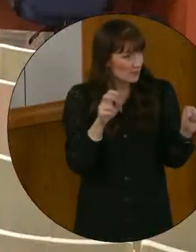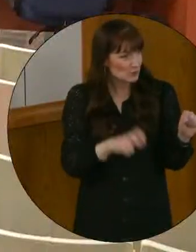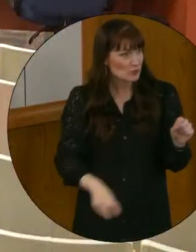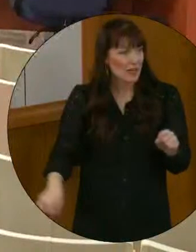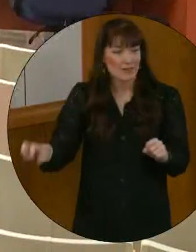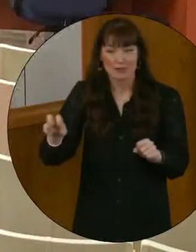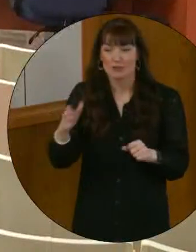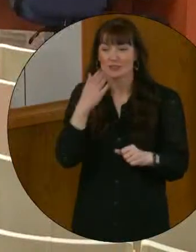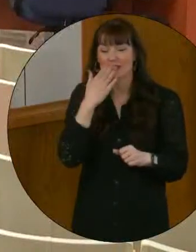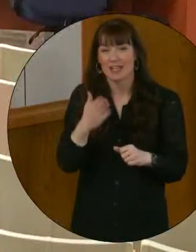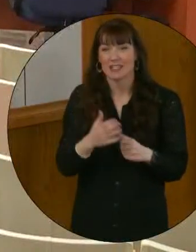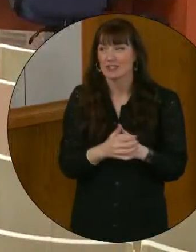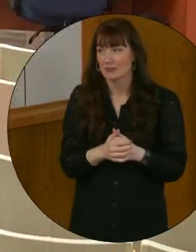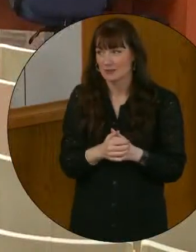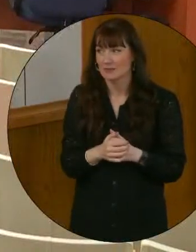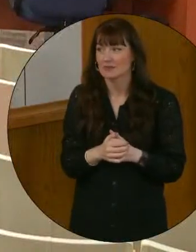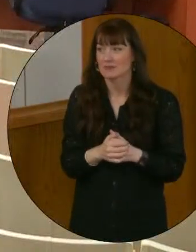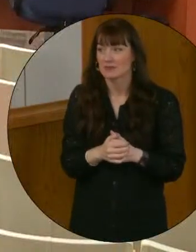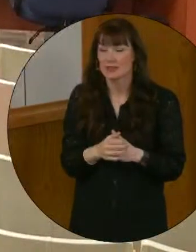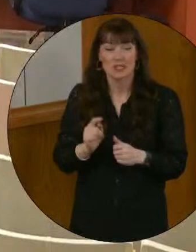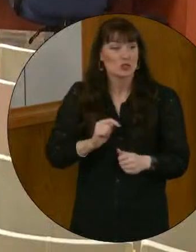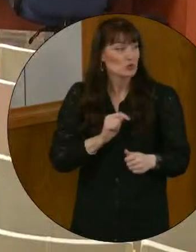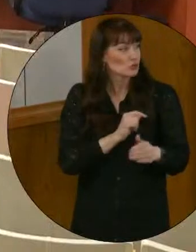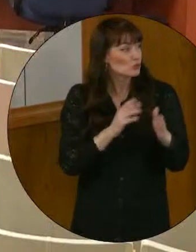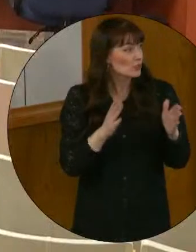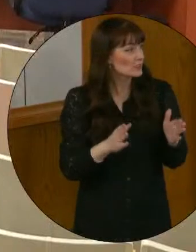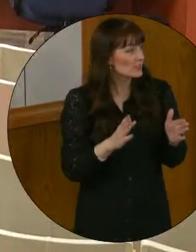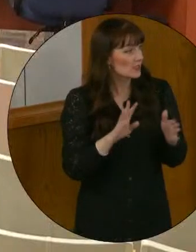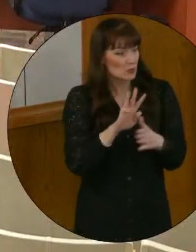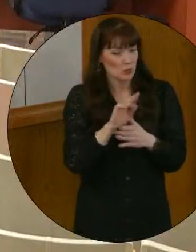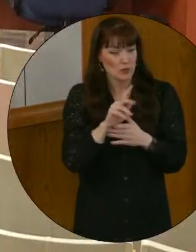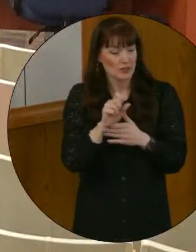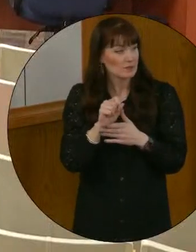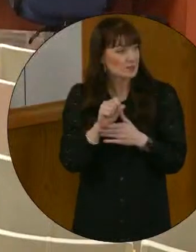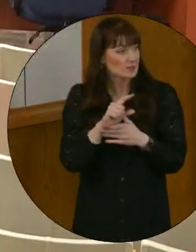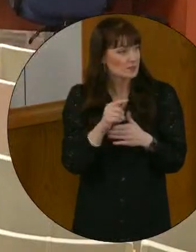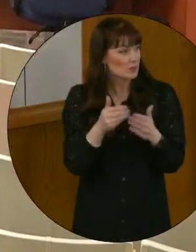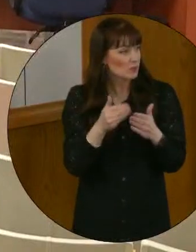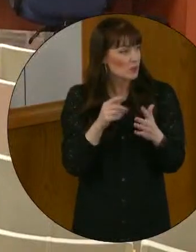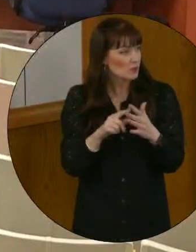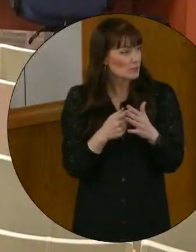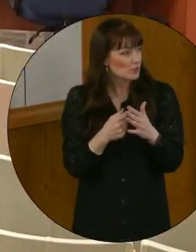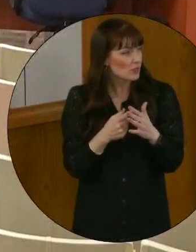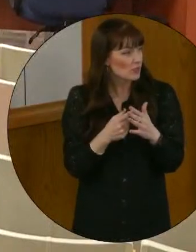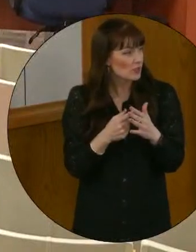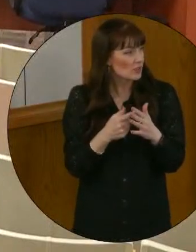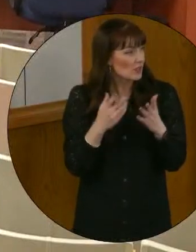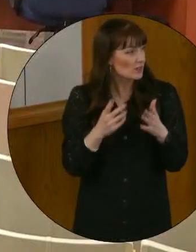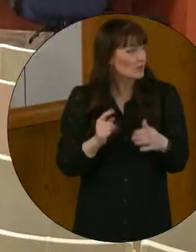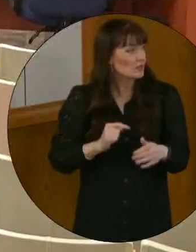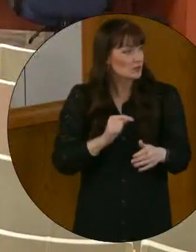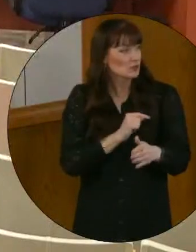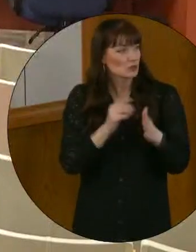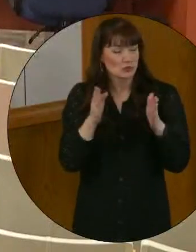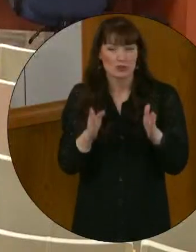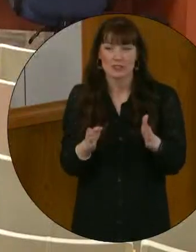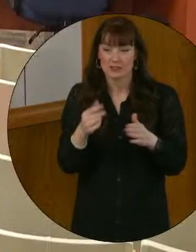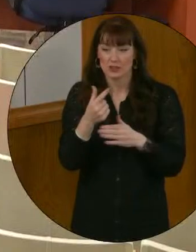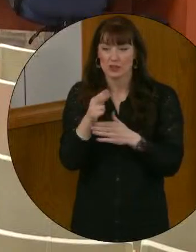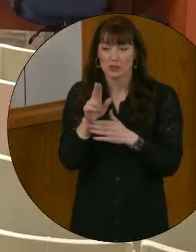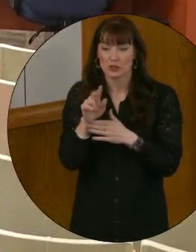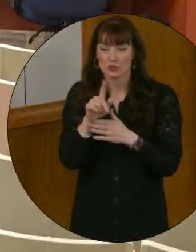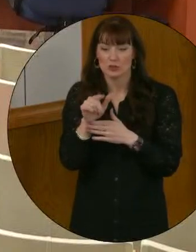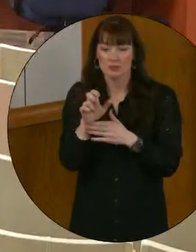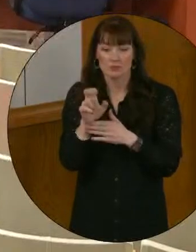you. Trustee Williams, forgive me, Trustee Williams, before we move on to you, I want to give Trustee Guzman a chance to weigh